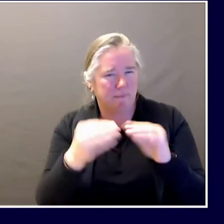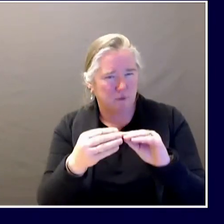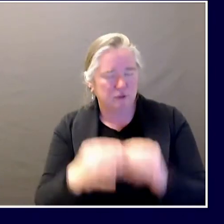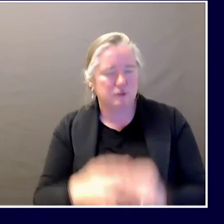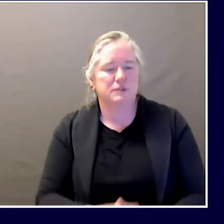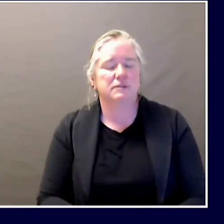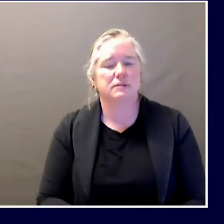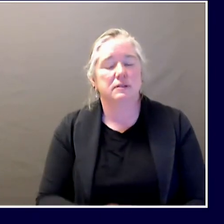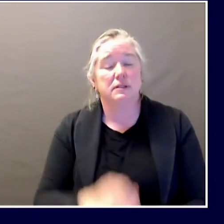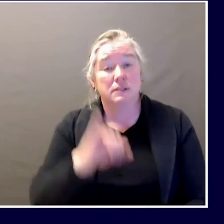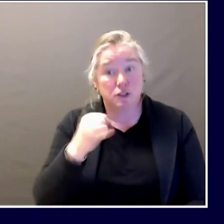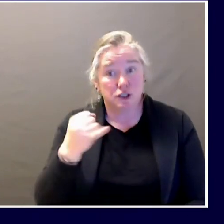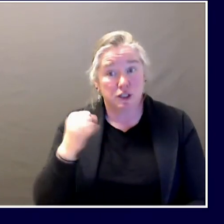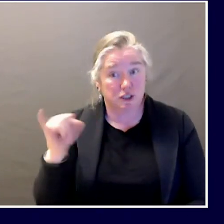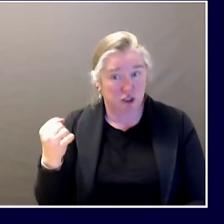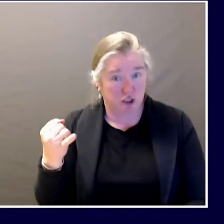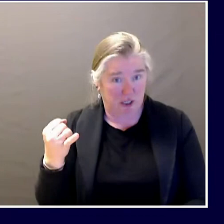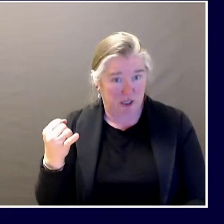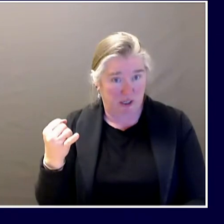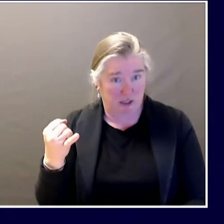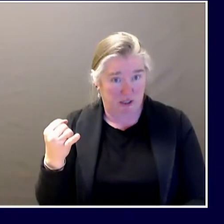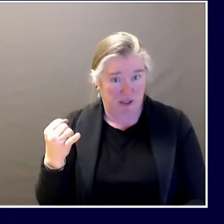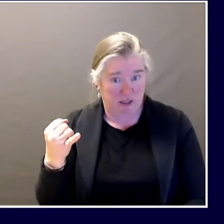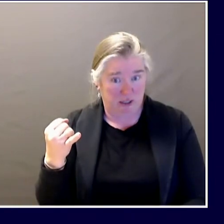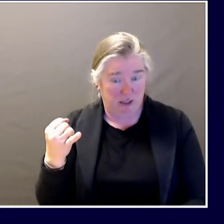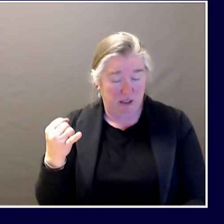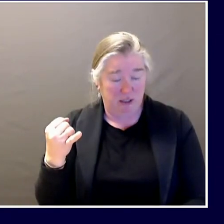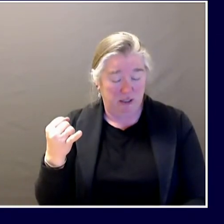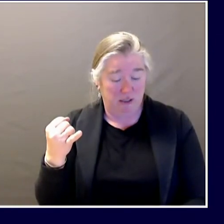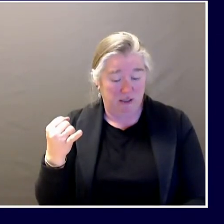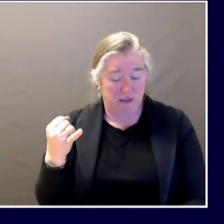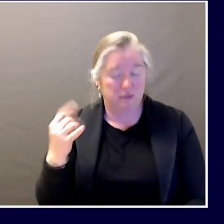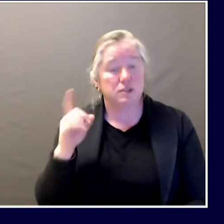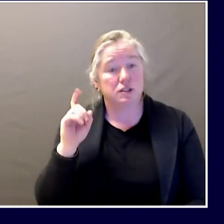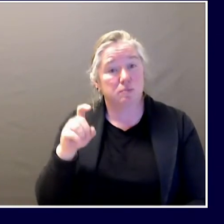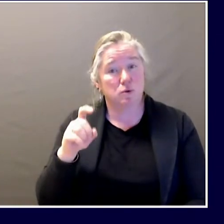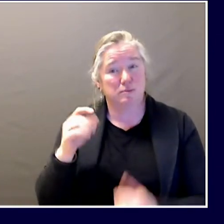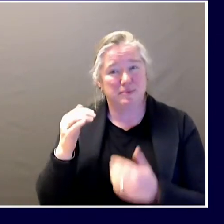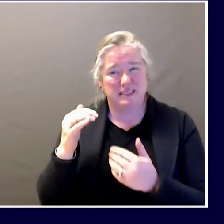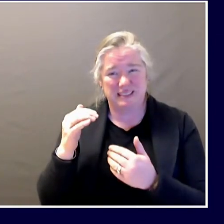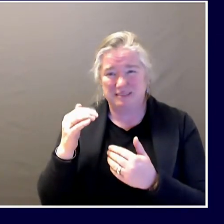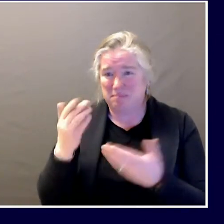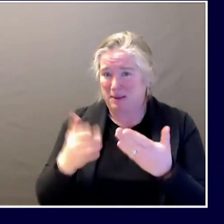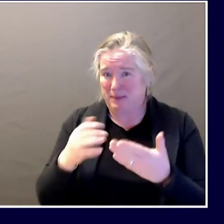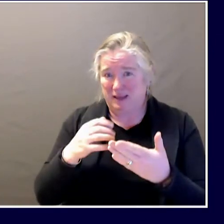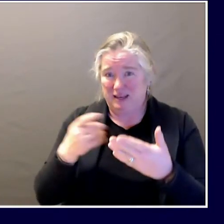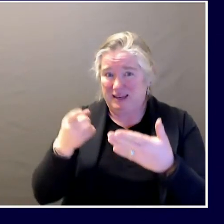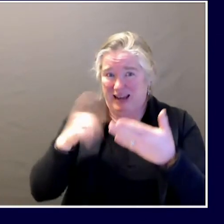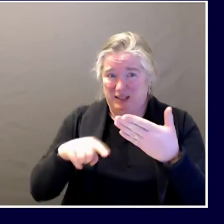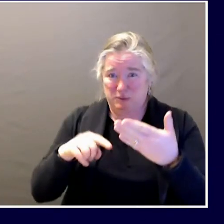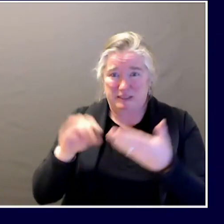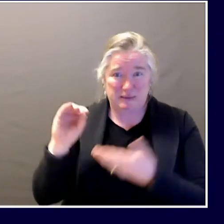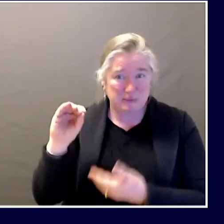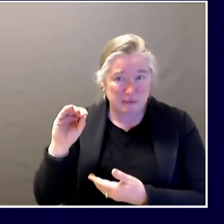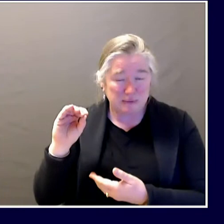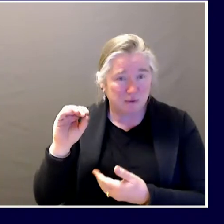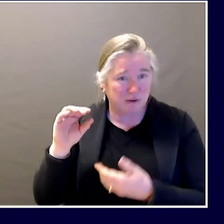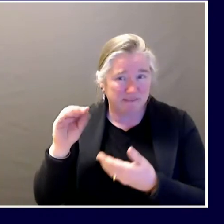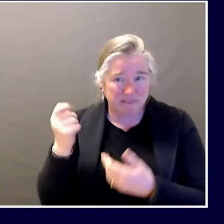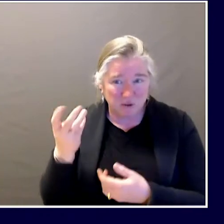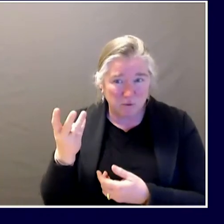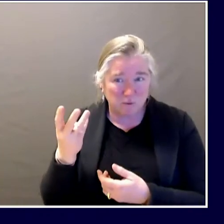the J&J vaccine is supposed to be constrained supply for at least another week. Dr. Shah, have you heard anything